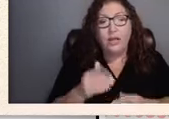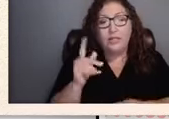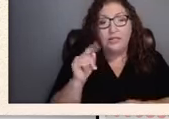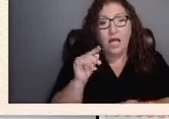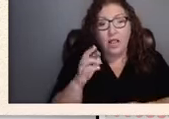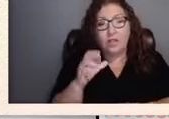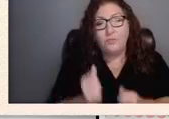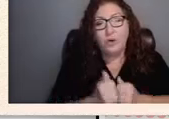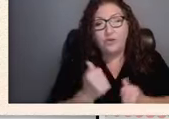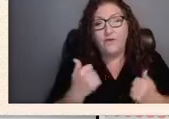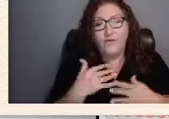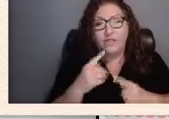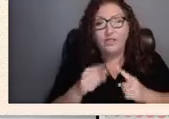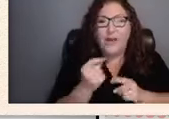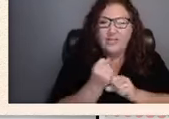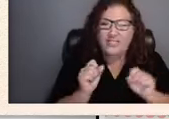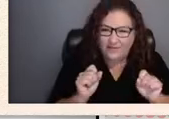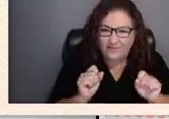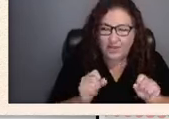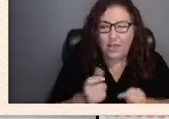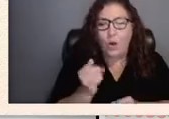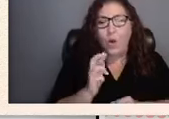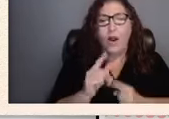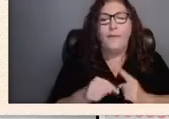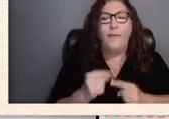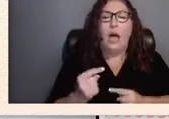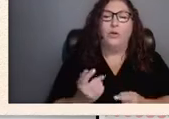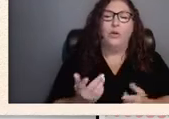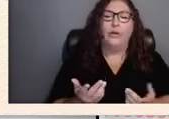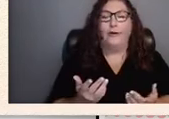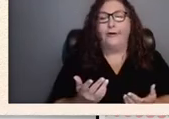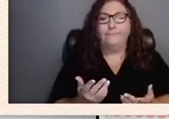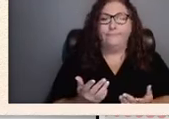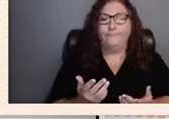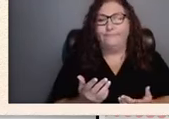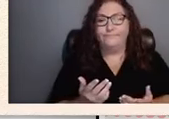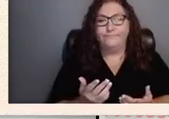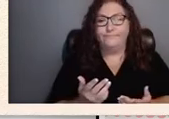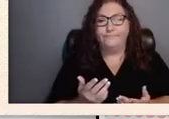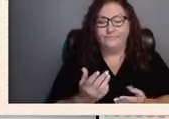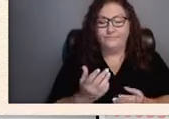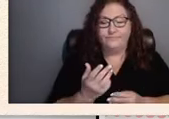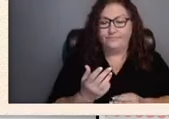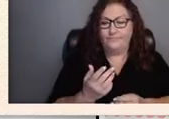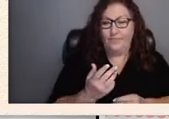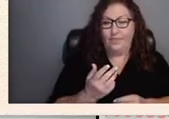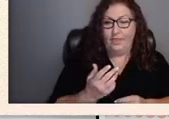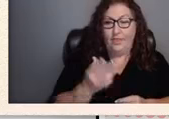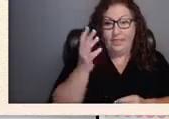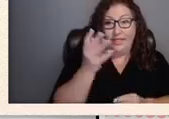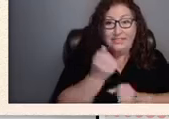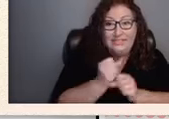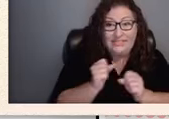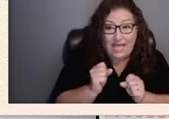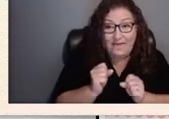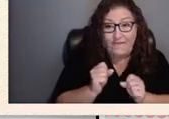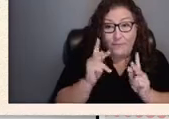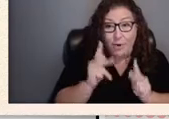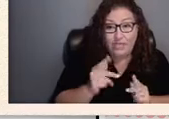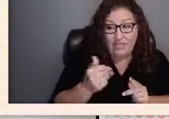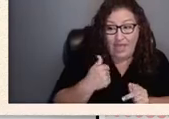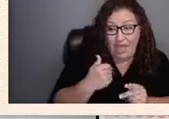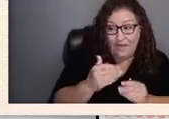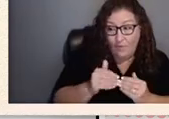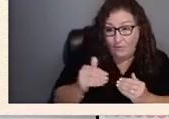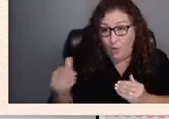safety, or about sort of, the safe caregiver that they have moving away from them, even things that might be physical threats